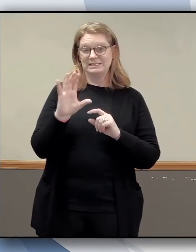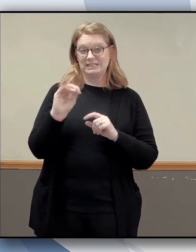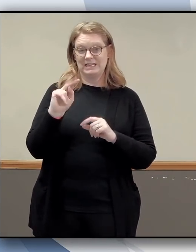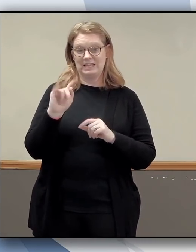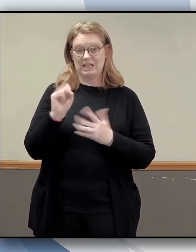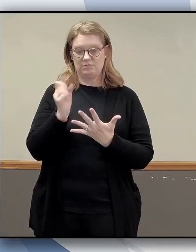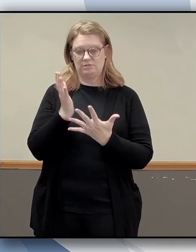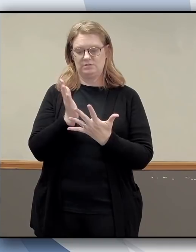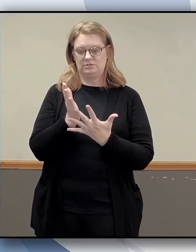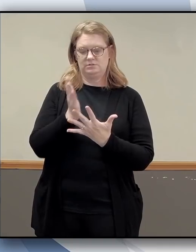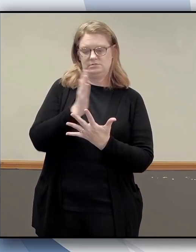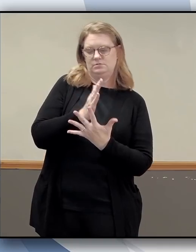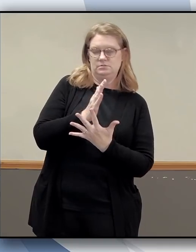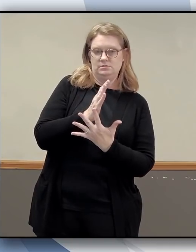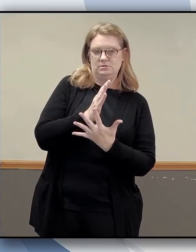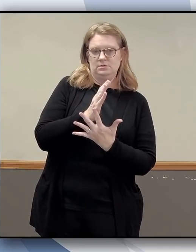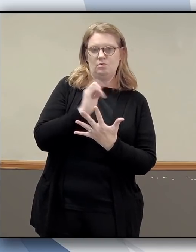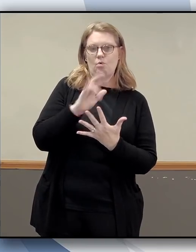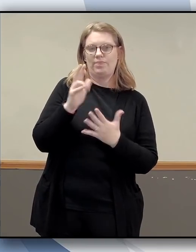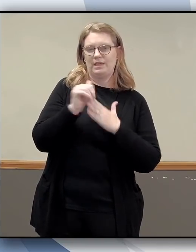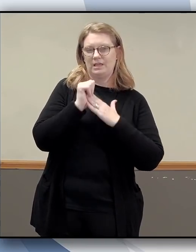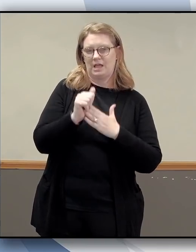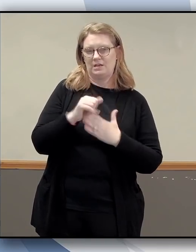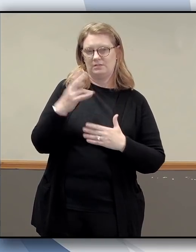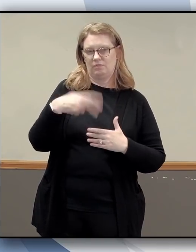or the guidance for high risk, and